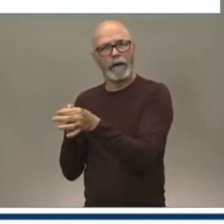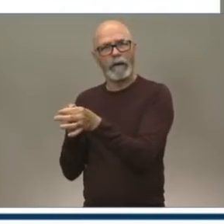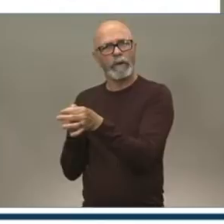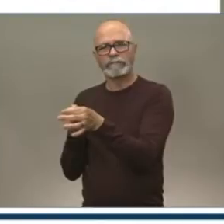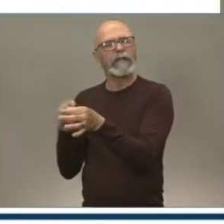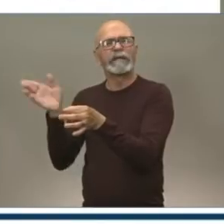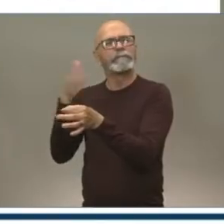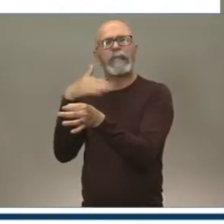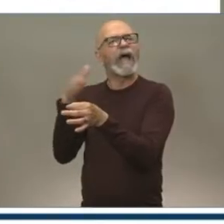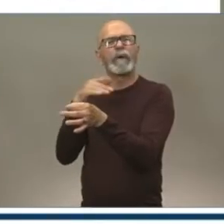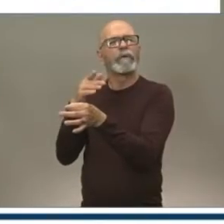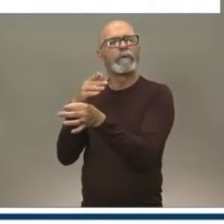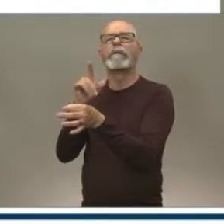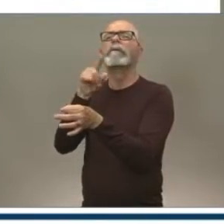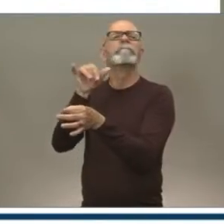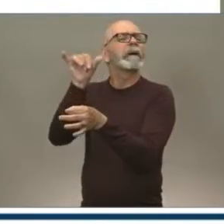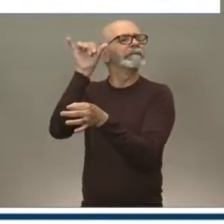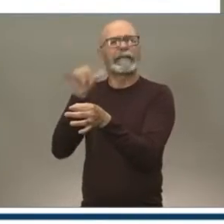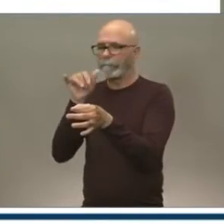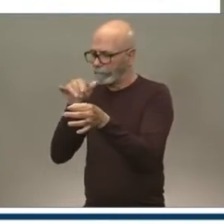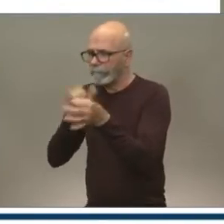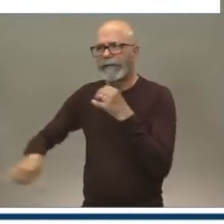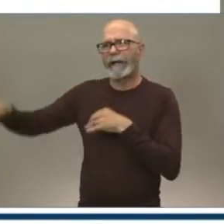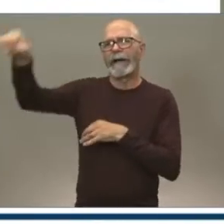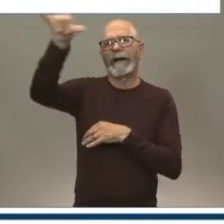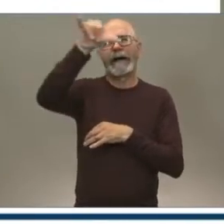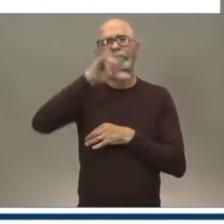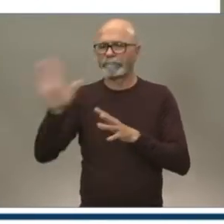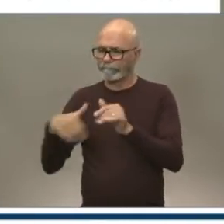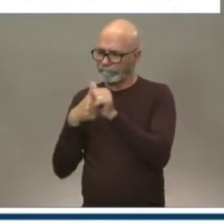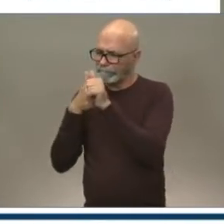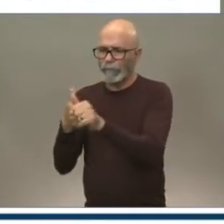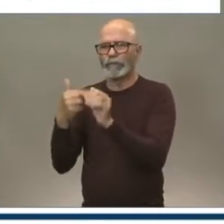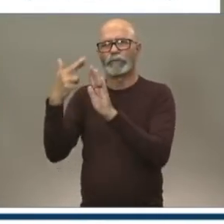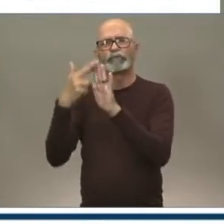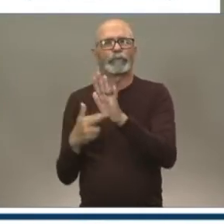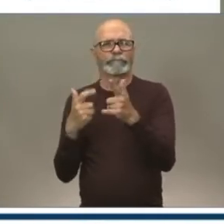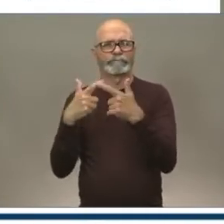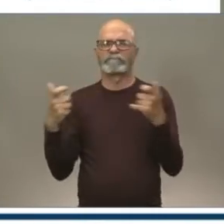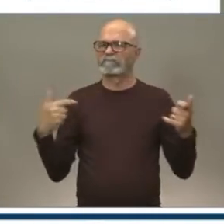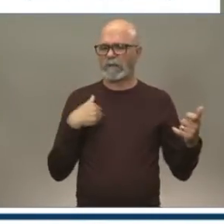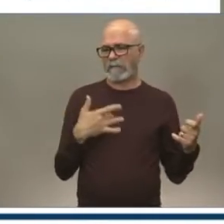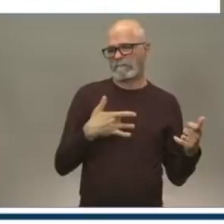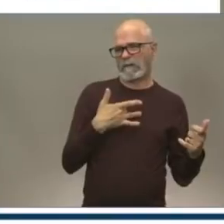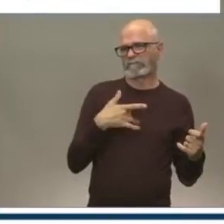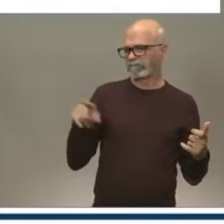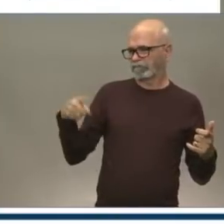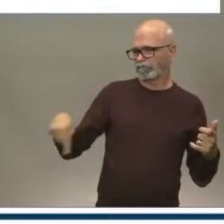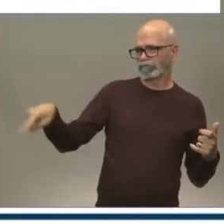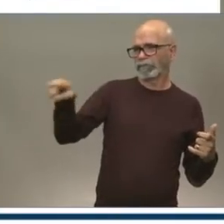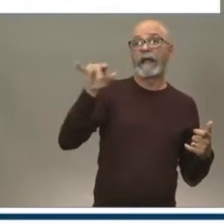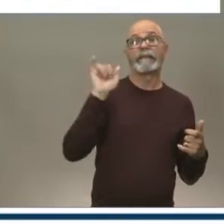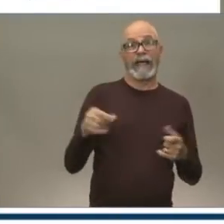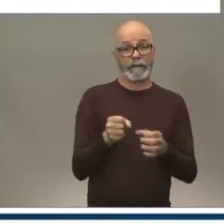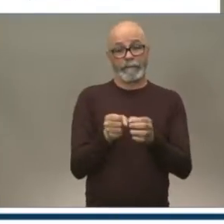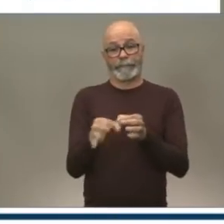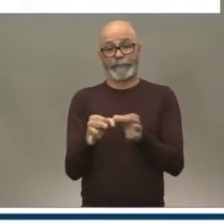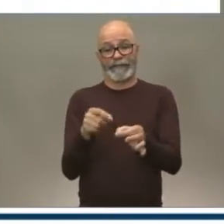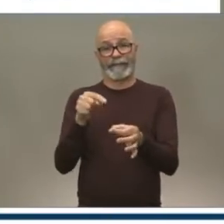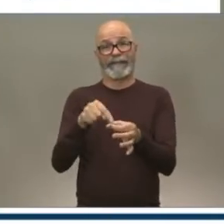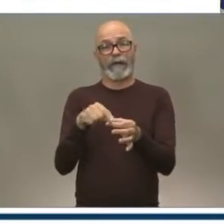about accommodating restrictions and other things. We just assume that we're having variant strains. It's part of our norm.